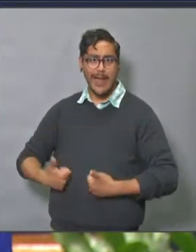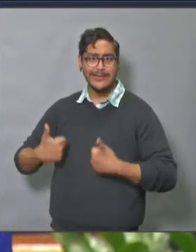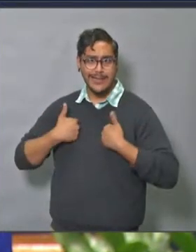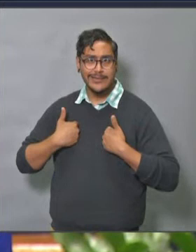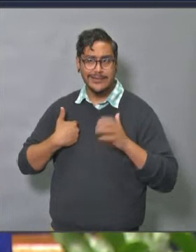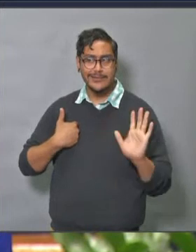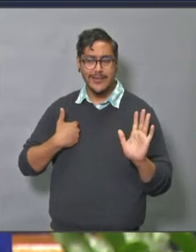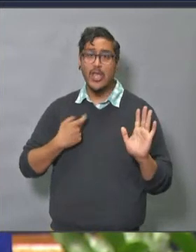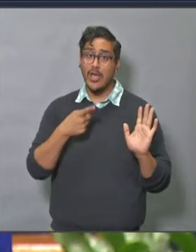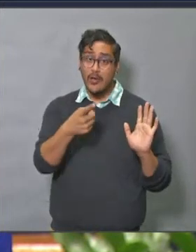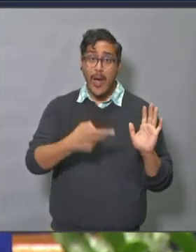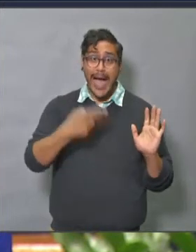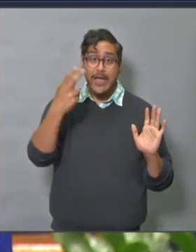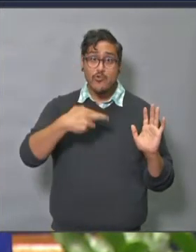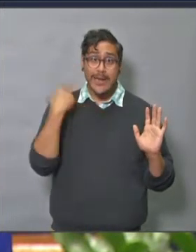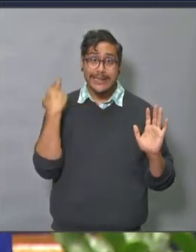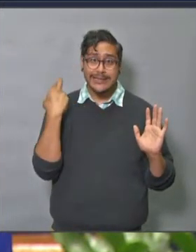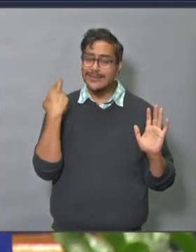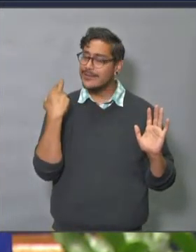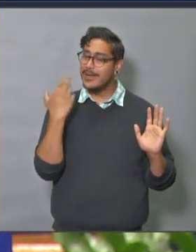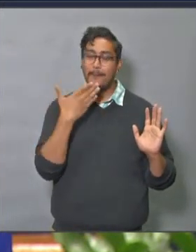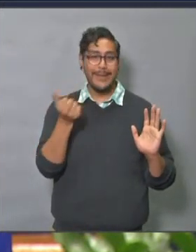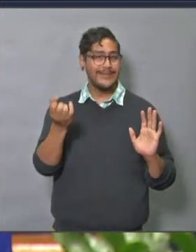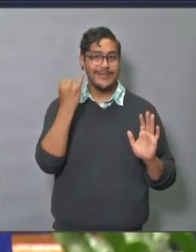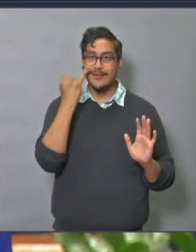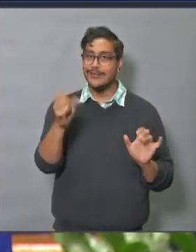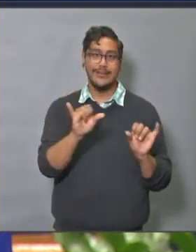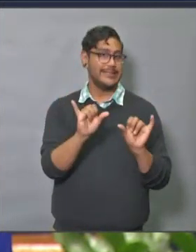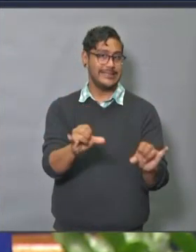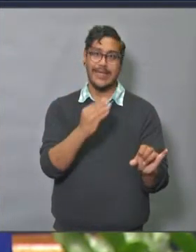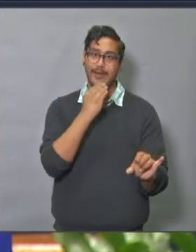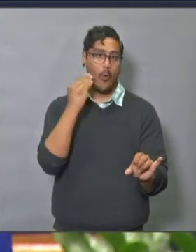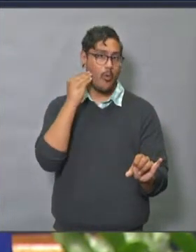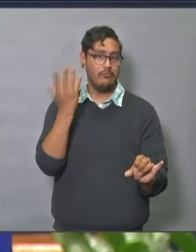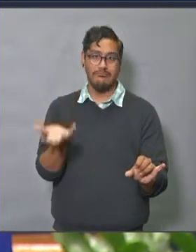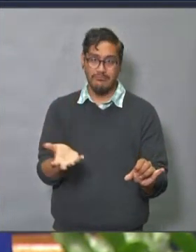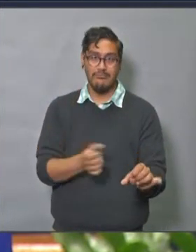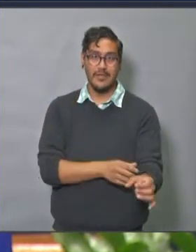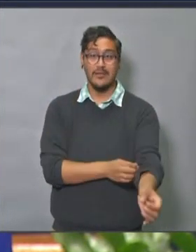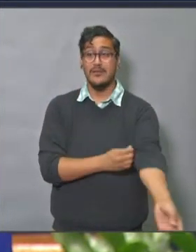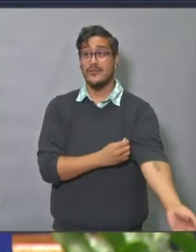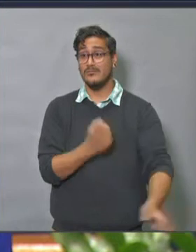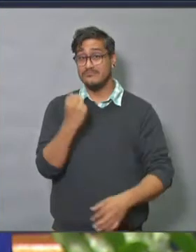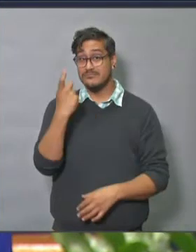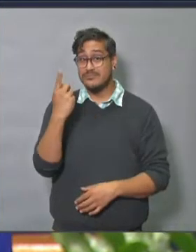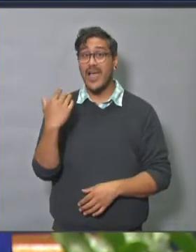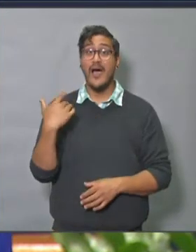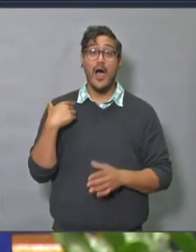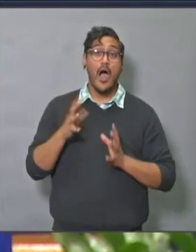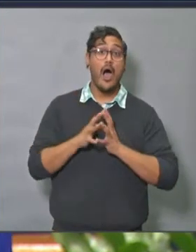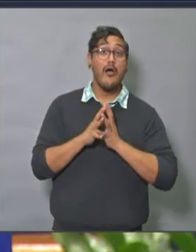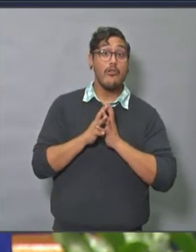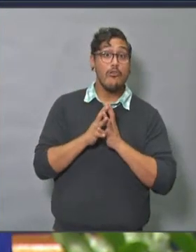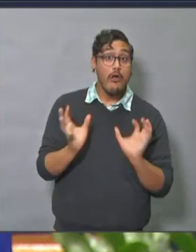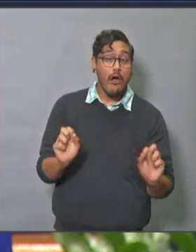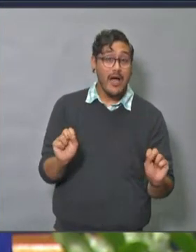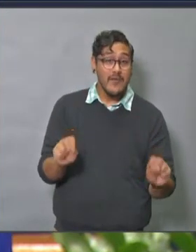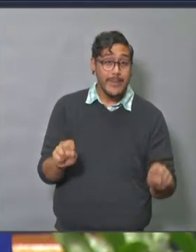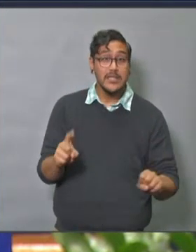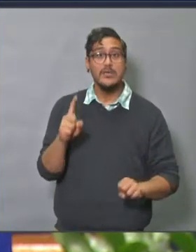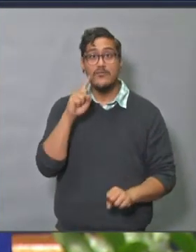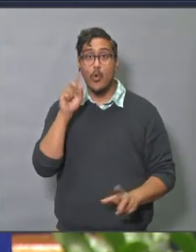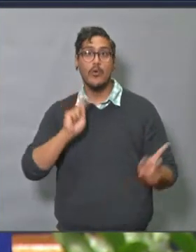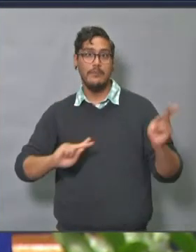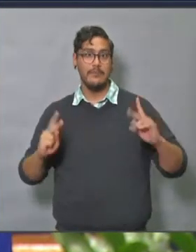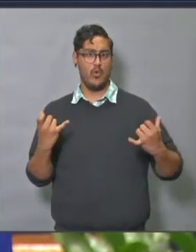it is best to stay home as much as possible. So I want to note that while there is a lot of ability for people to actually go